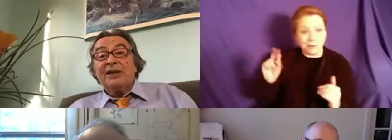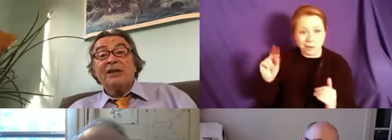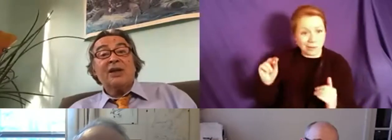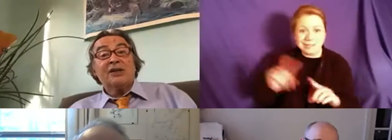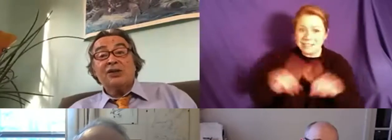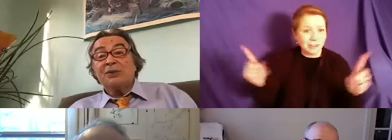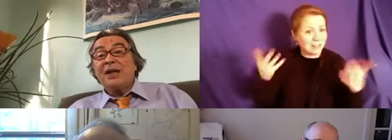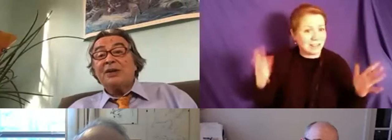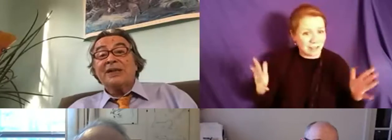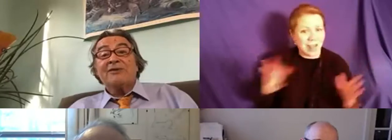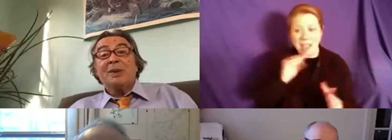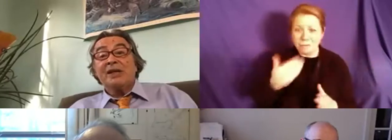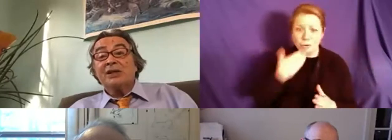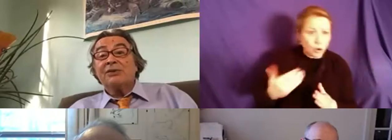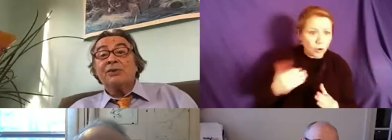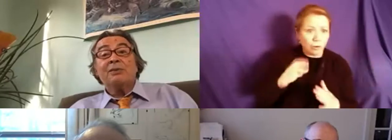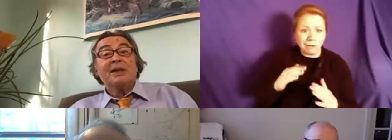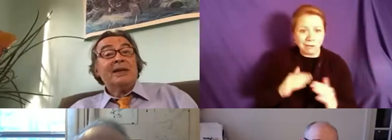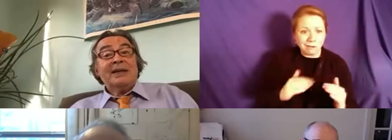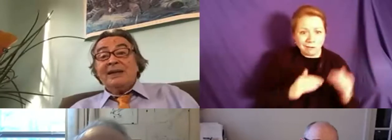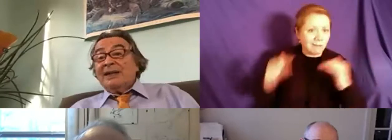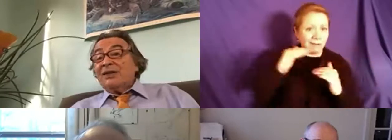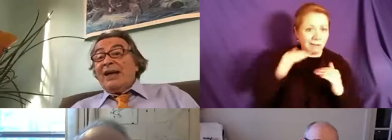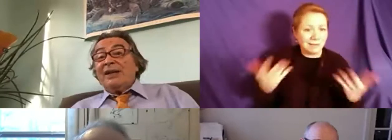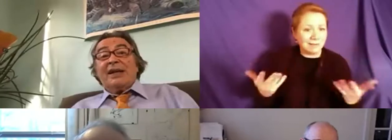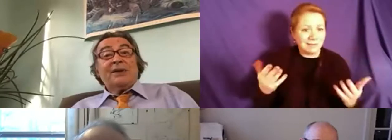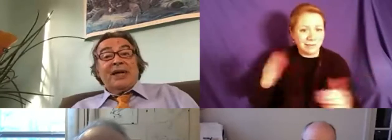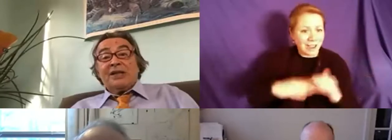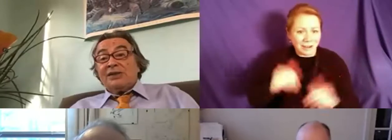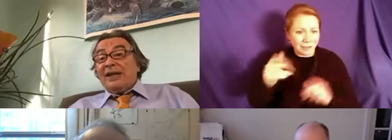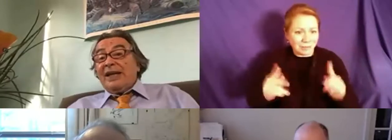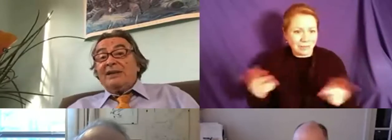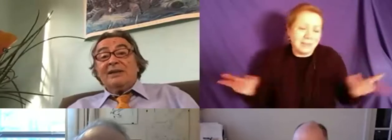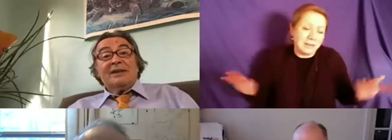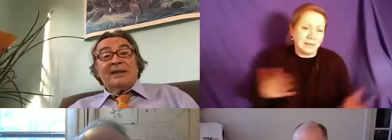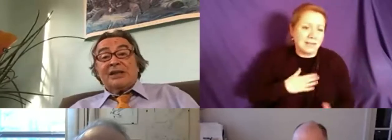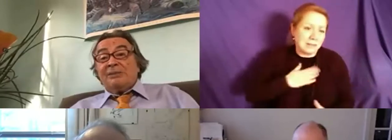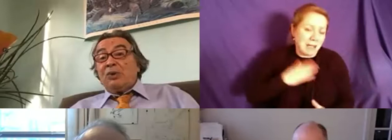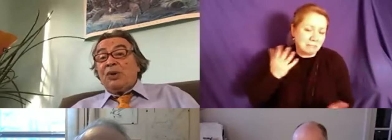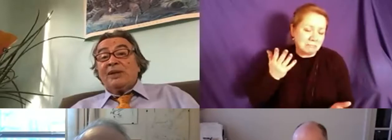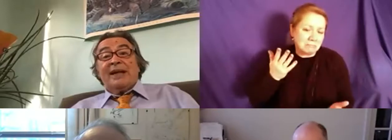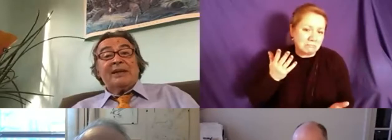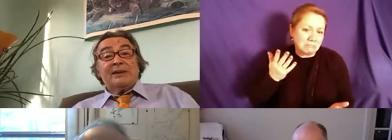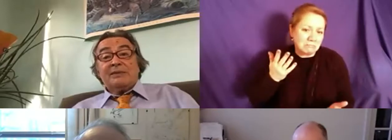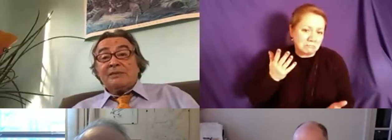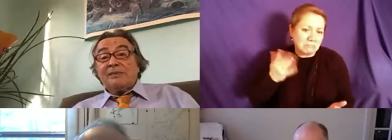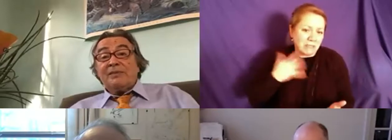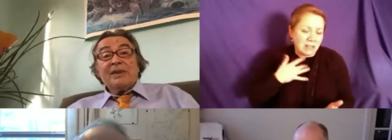different and they are as good or better than everybody else in the room. So I don't know. I just think that it's important